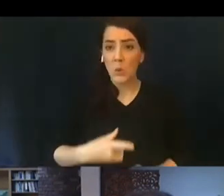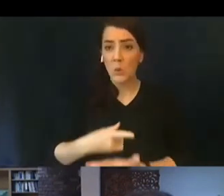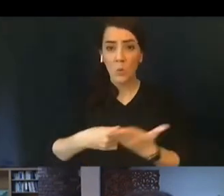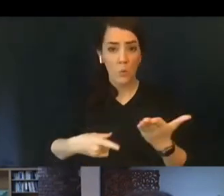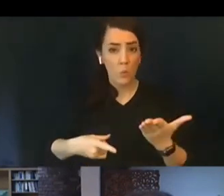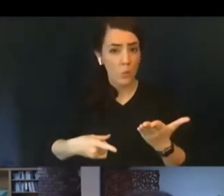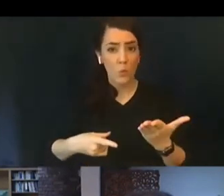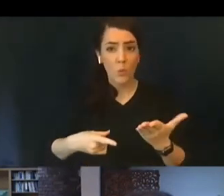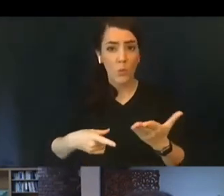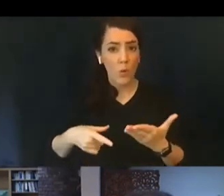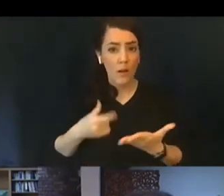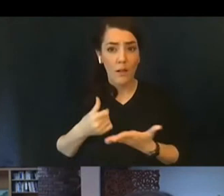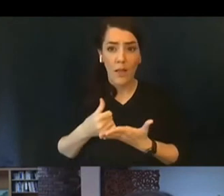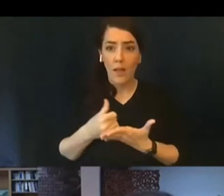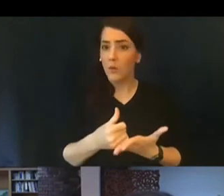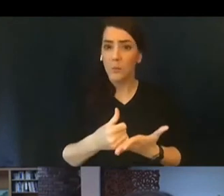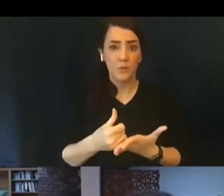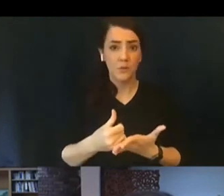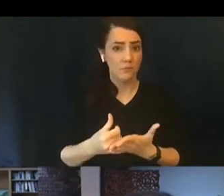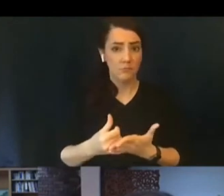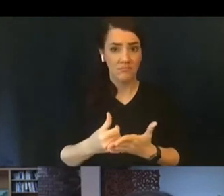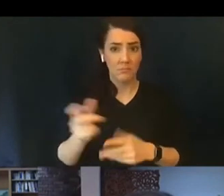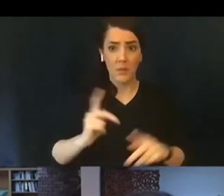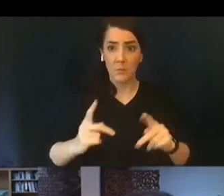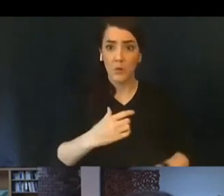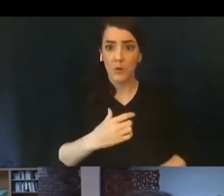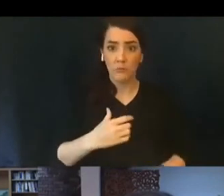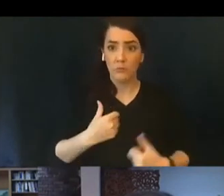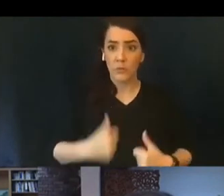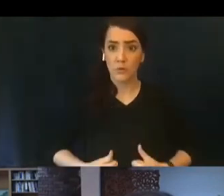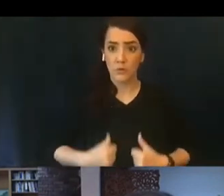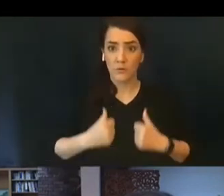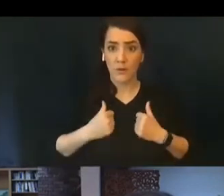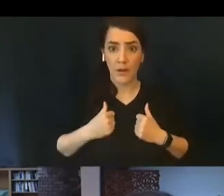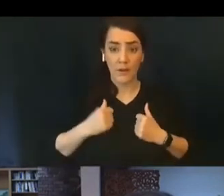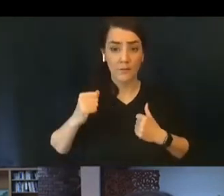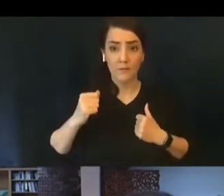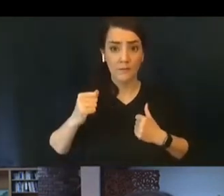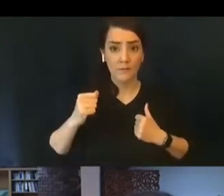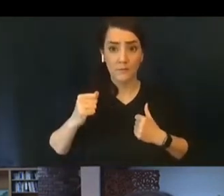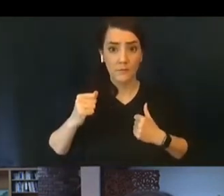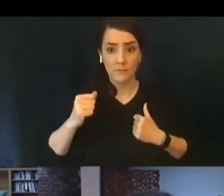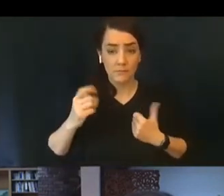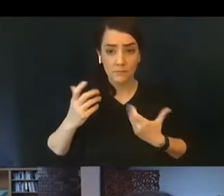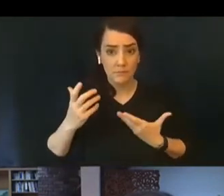people? Or did the governmental change occur to stop the hole in the door?